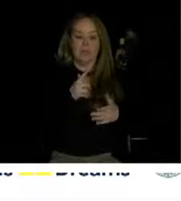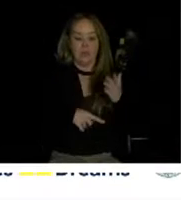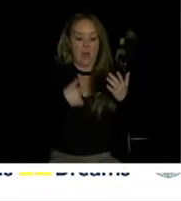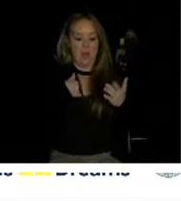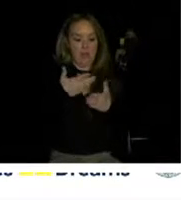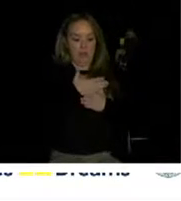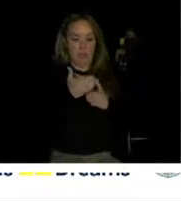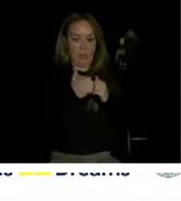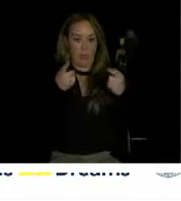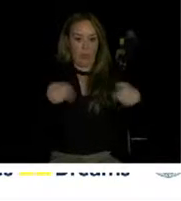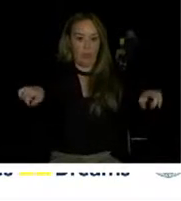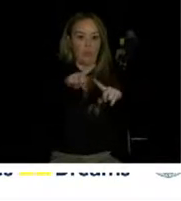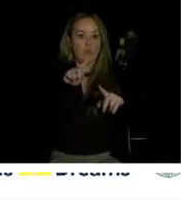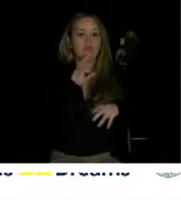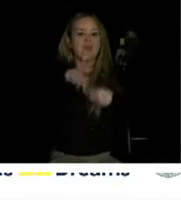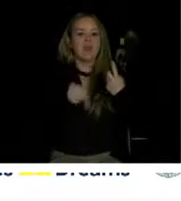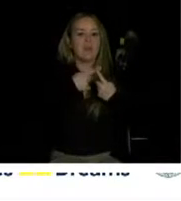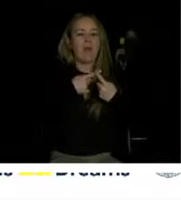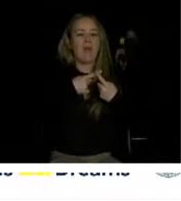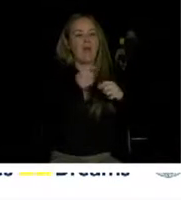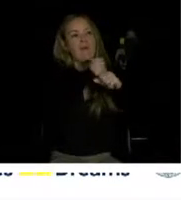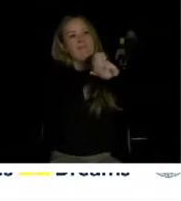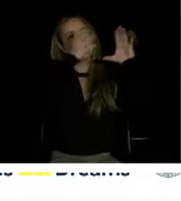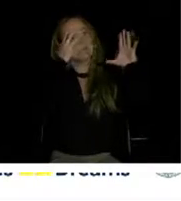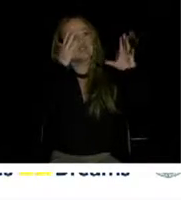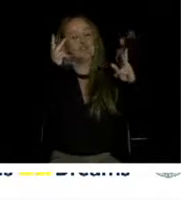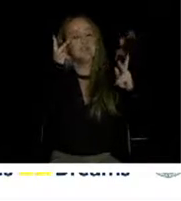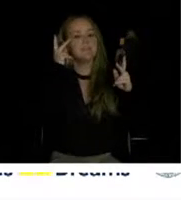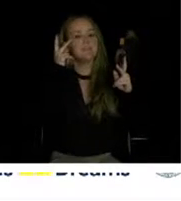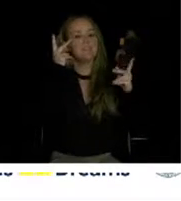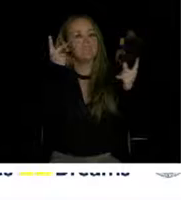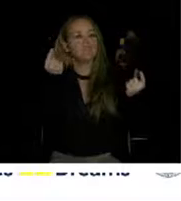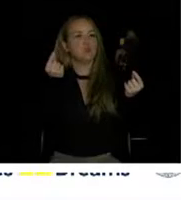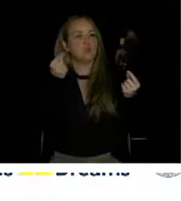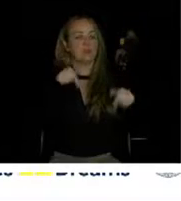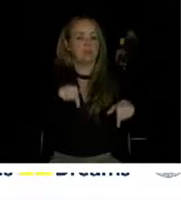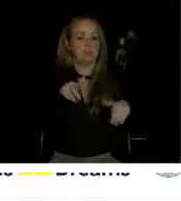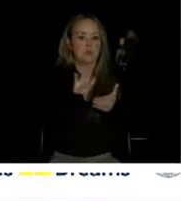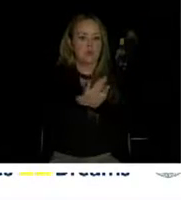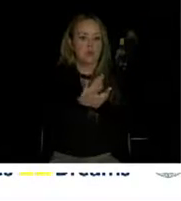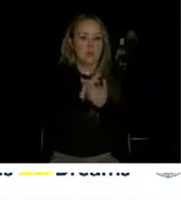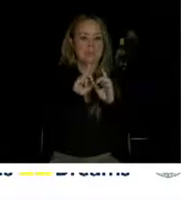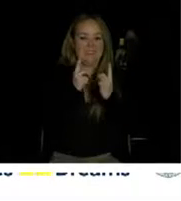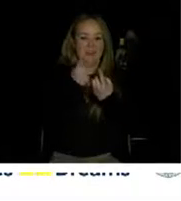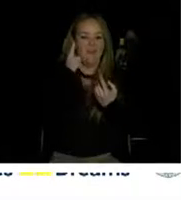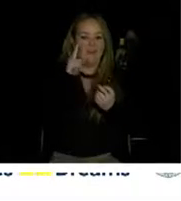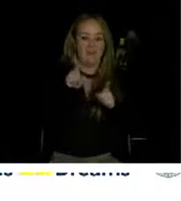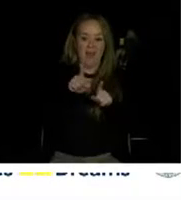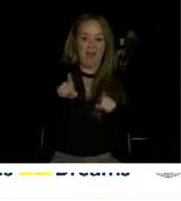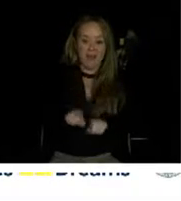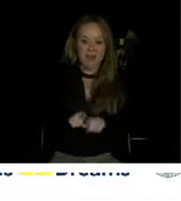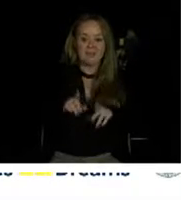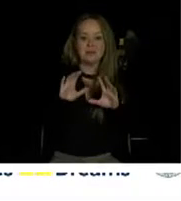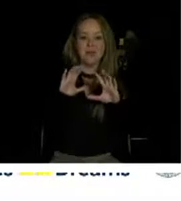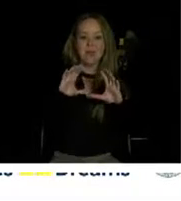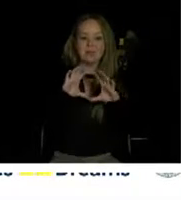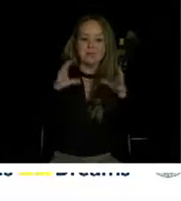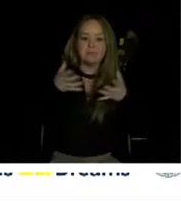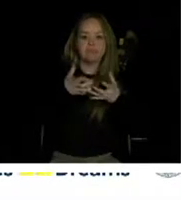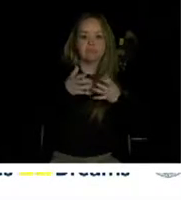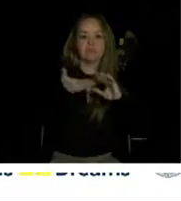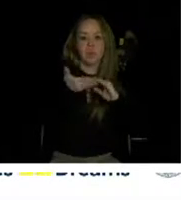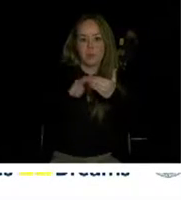it's about visioning for this school district as a community. because we are all